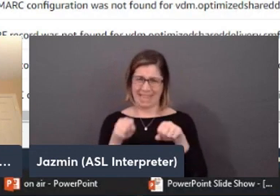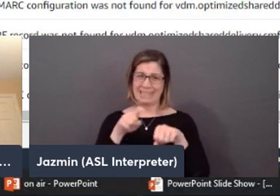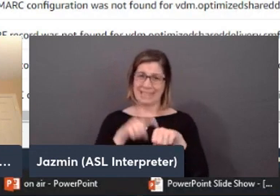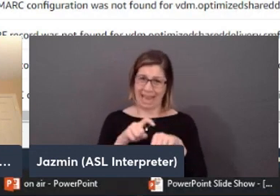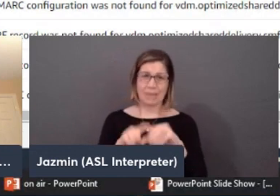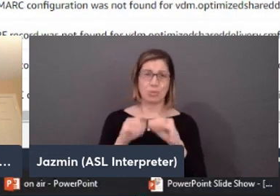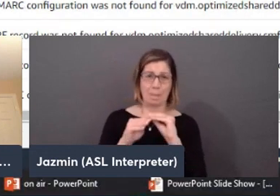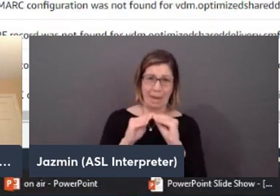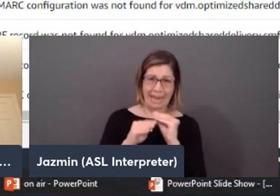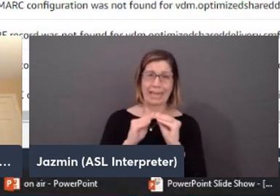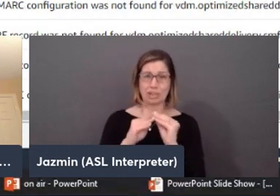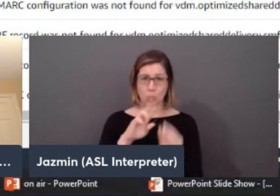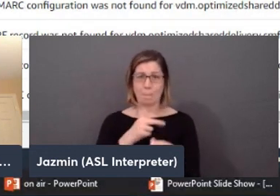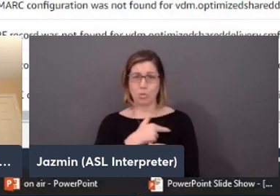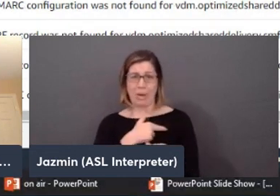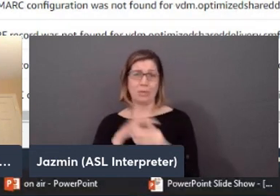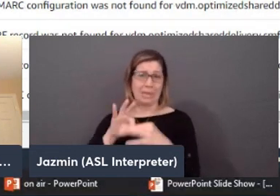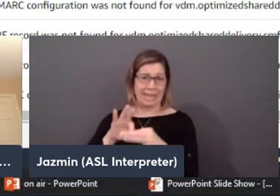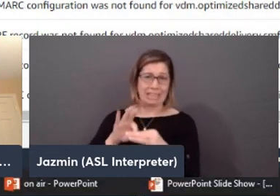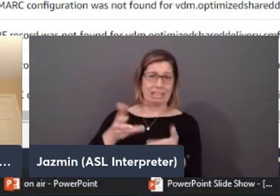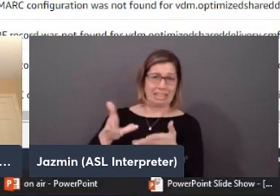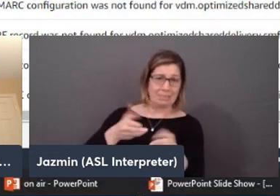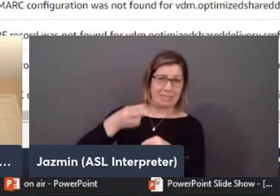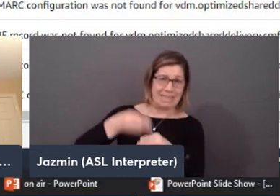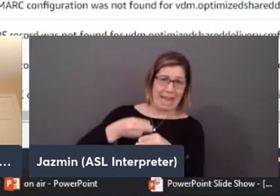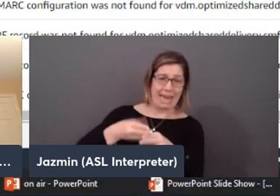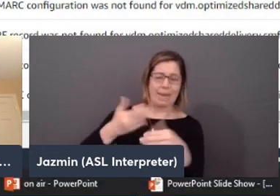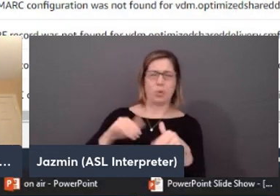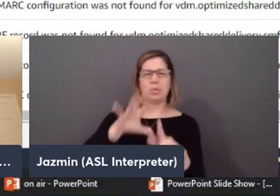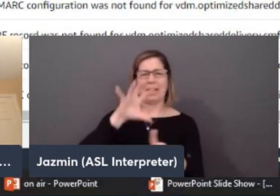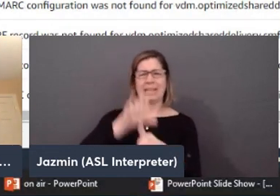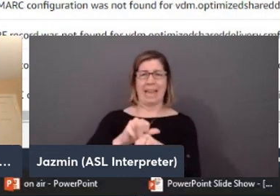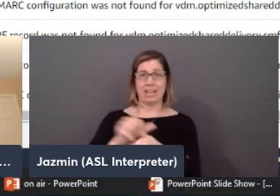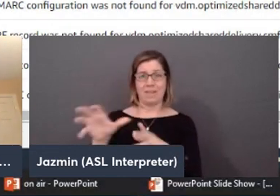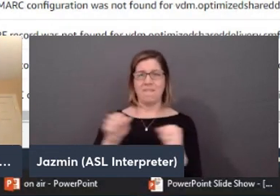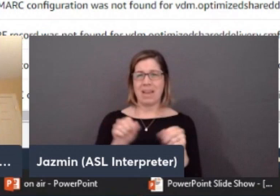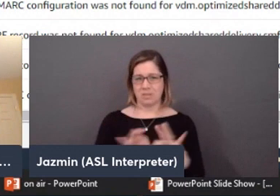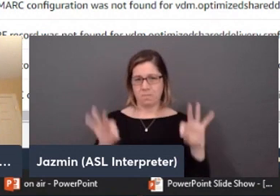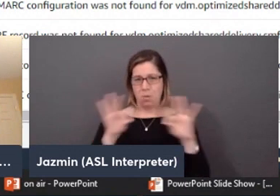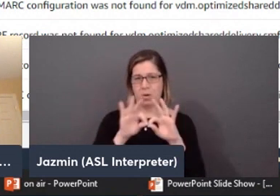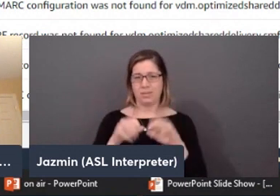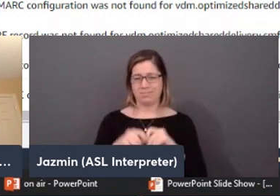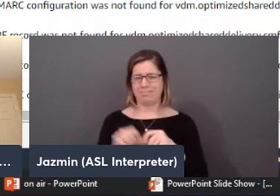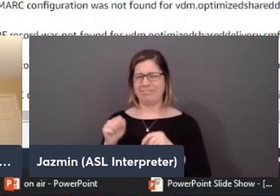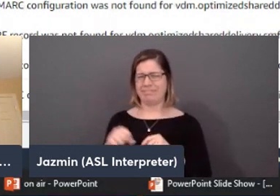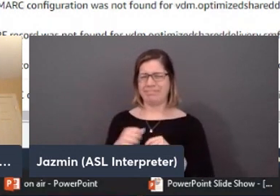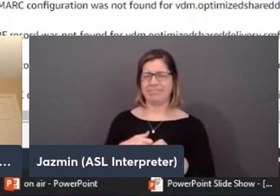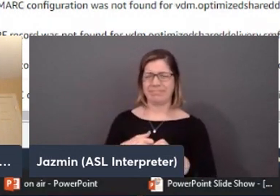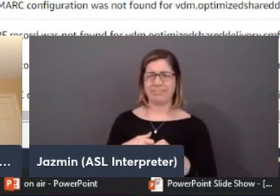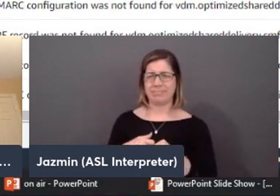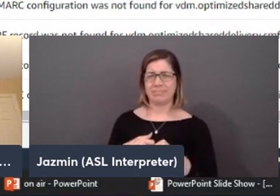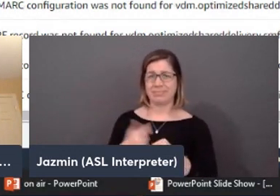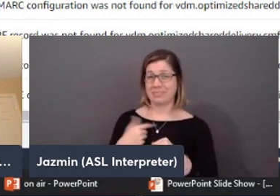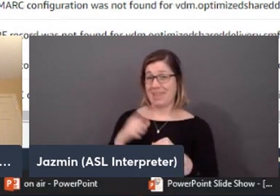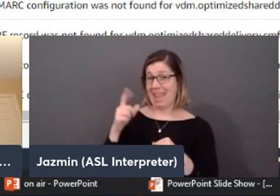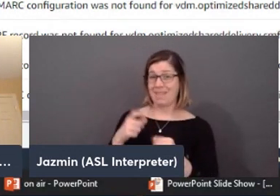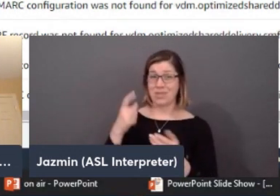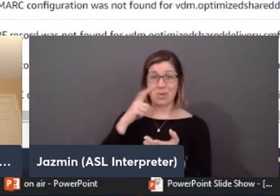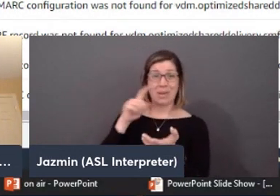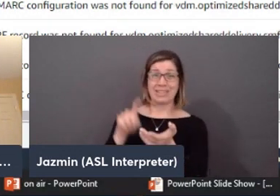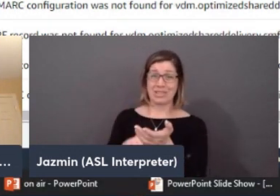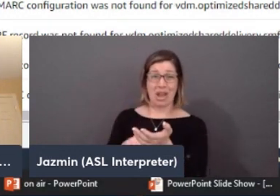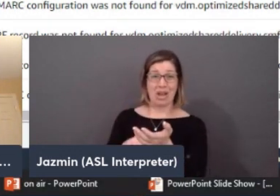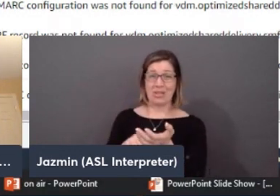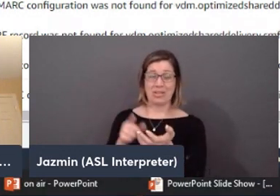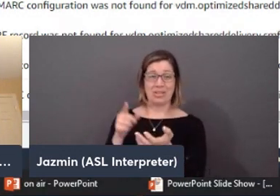the reputation. So catching these things fast is important. Yeah, number one, I have to acknowledge Robert